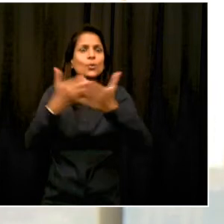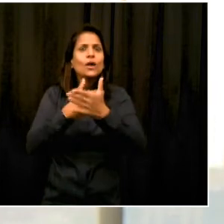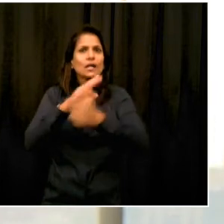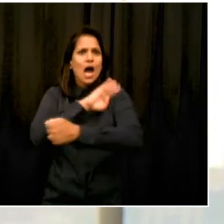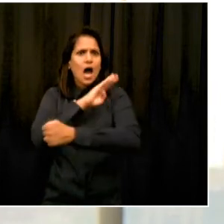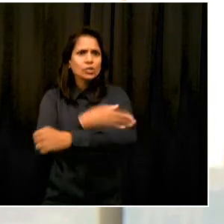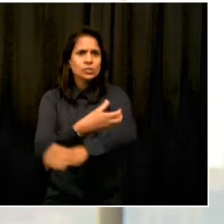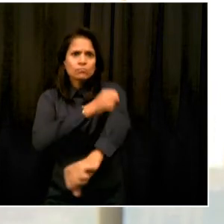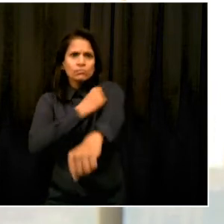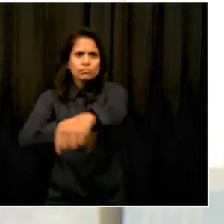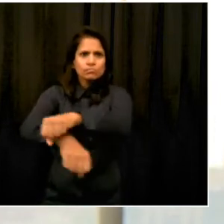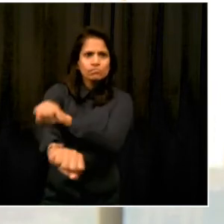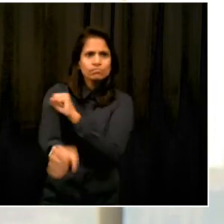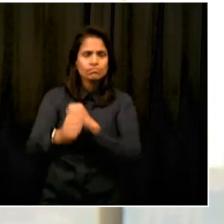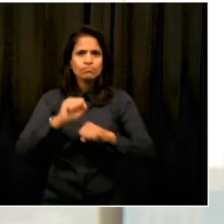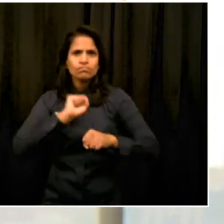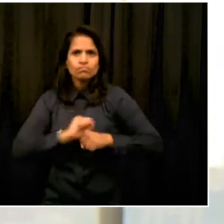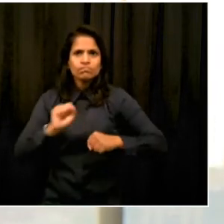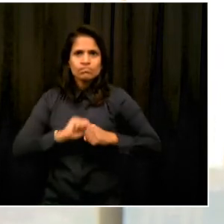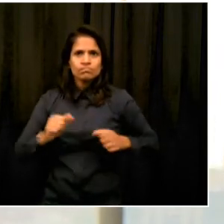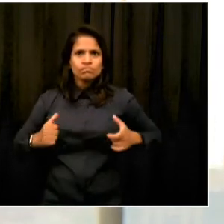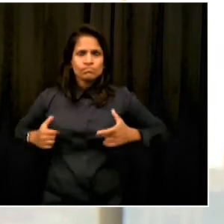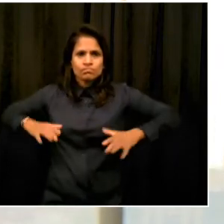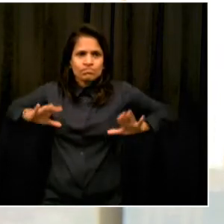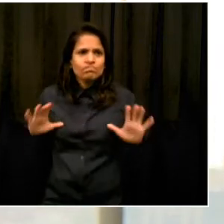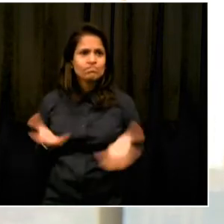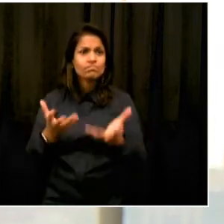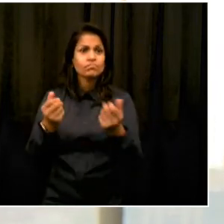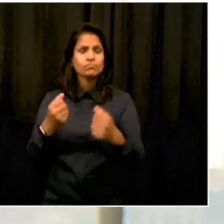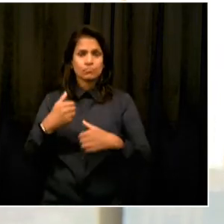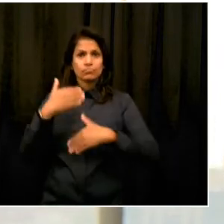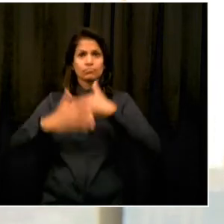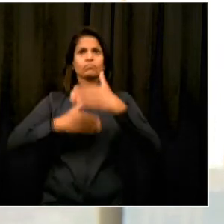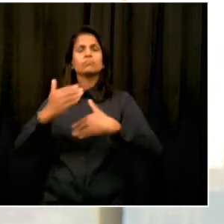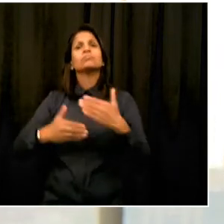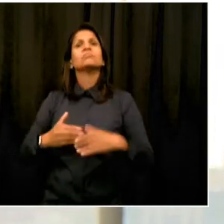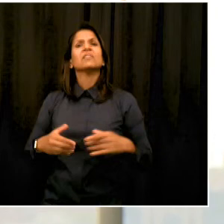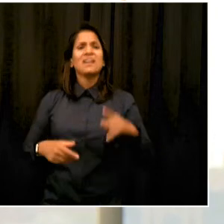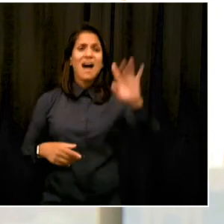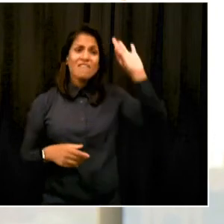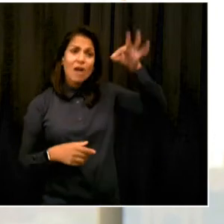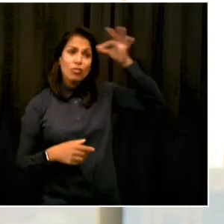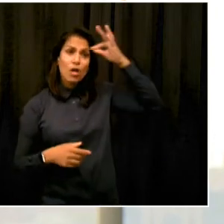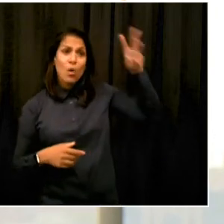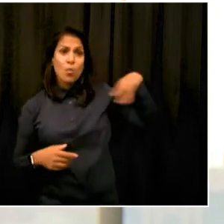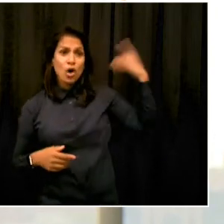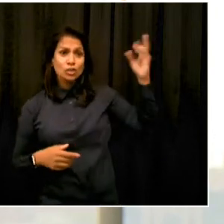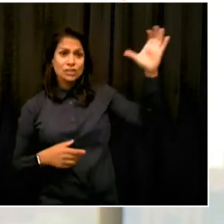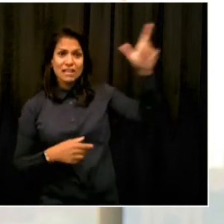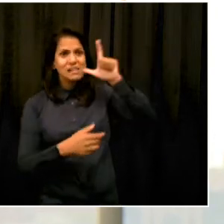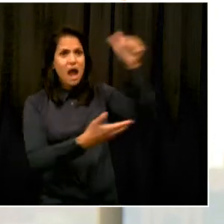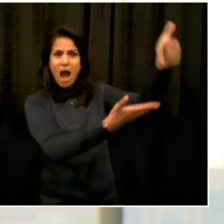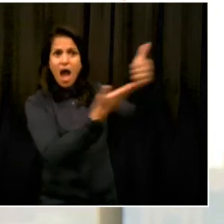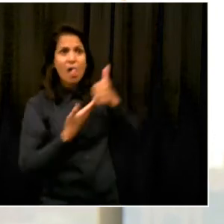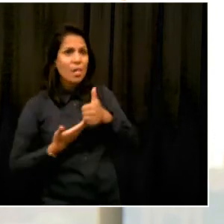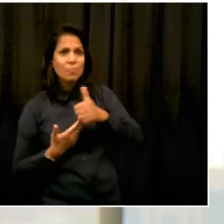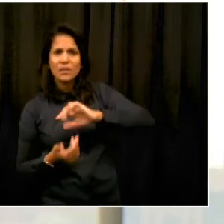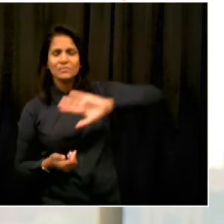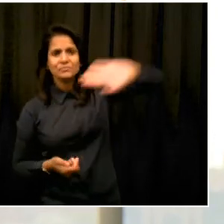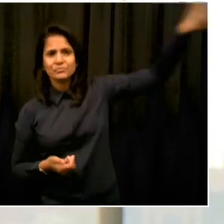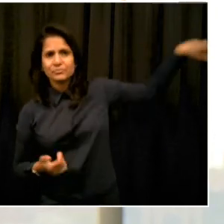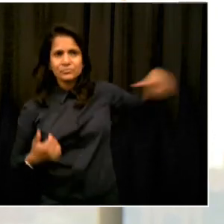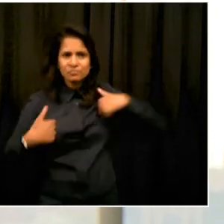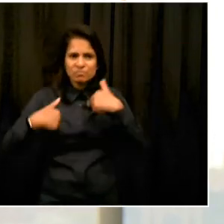now that our national government did not provide to us, but that we created for